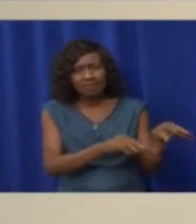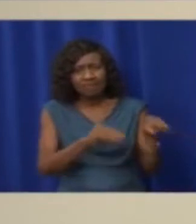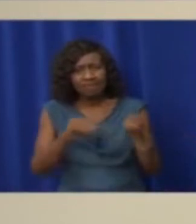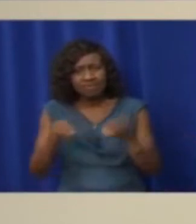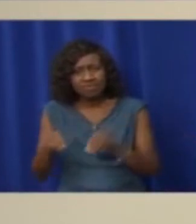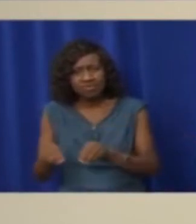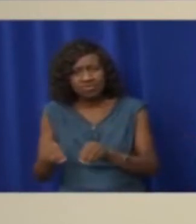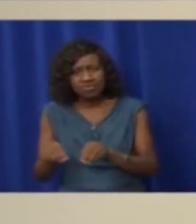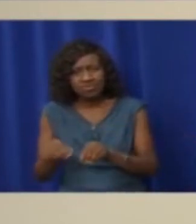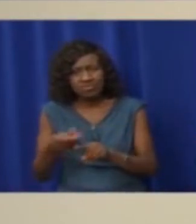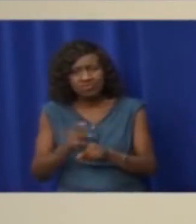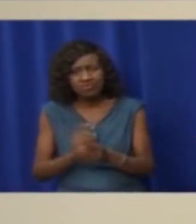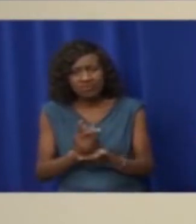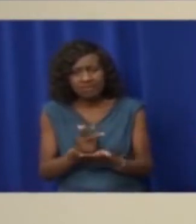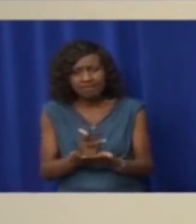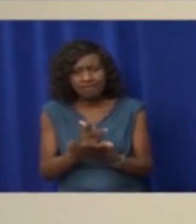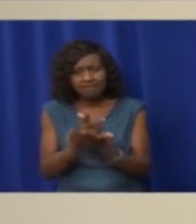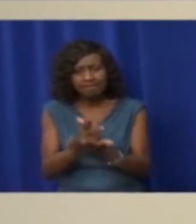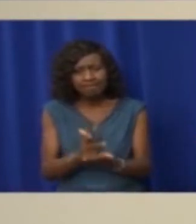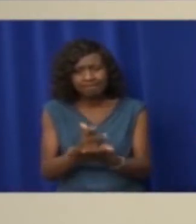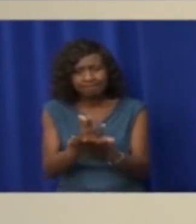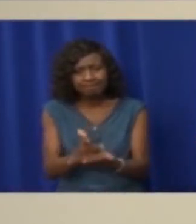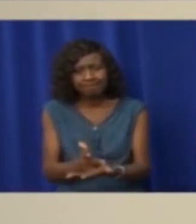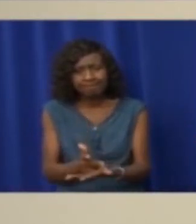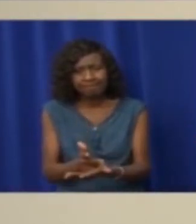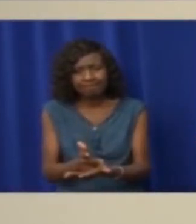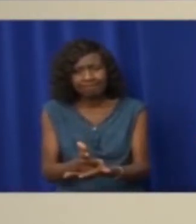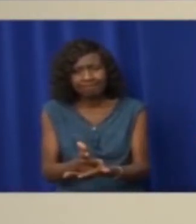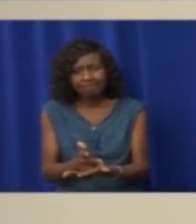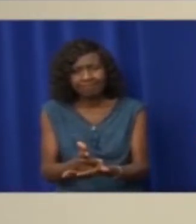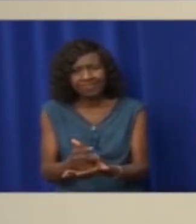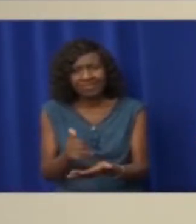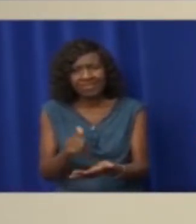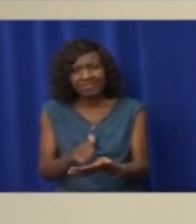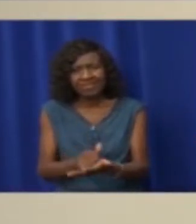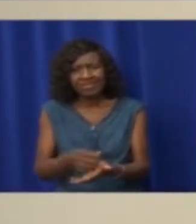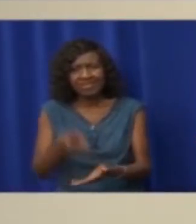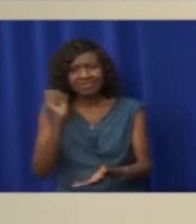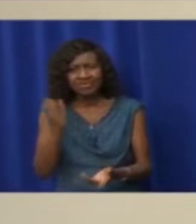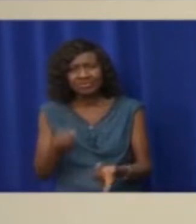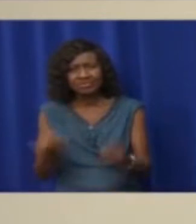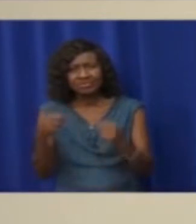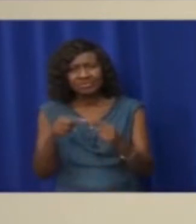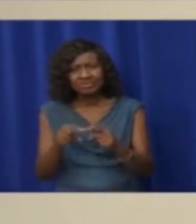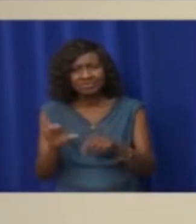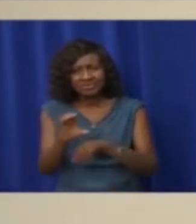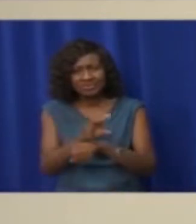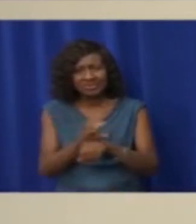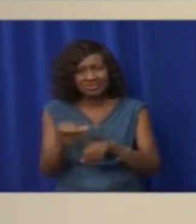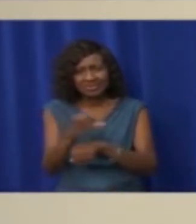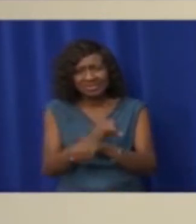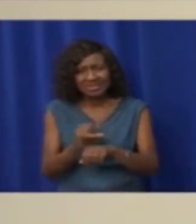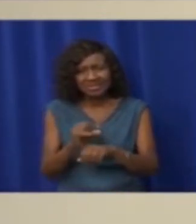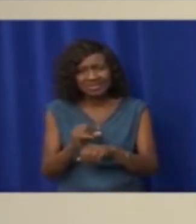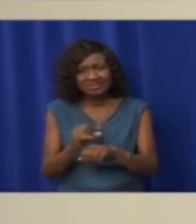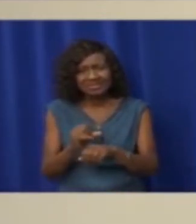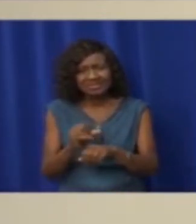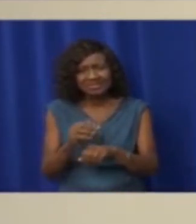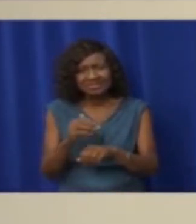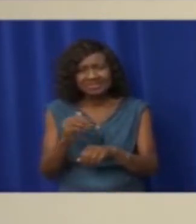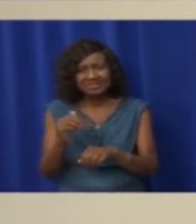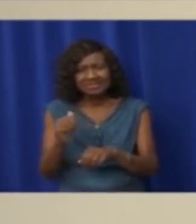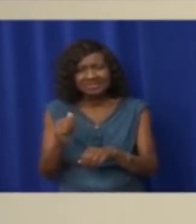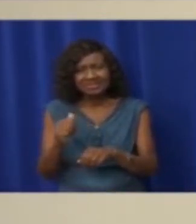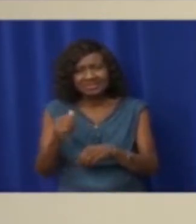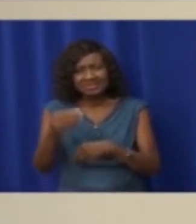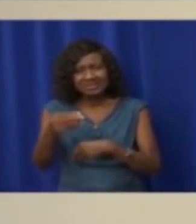from a vessel, a ship that was coming to Cayman, a container which